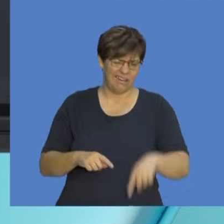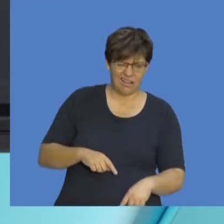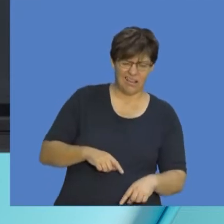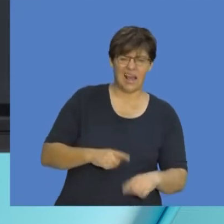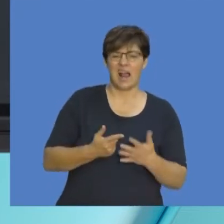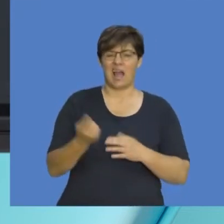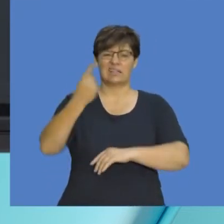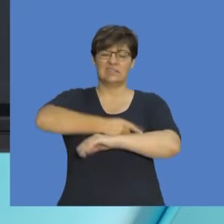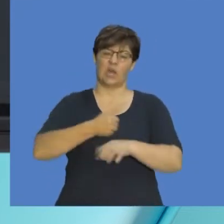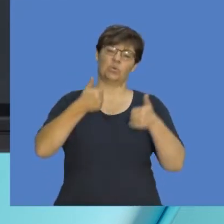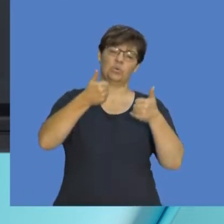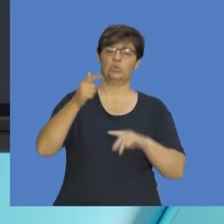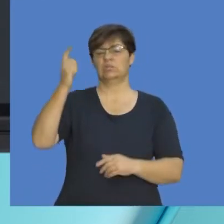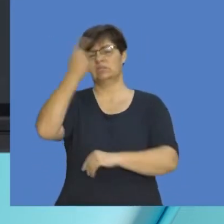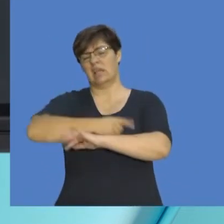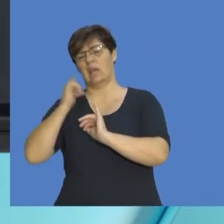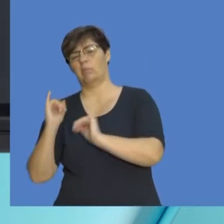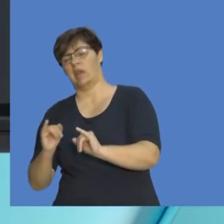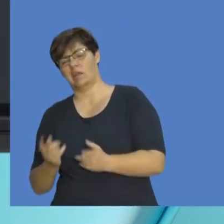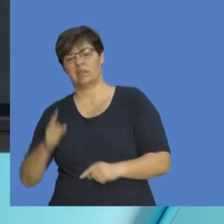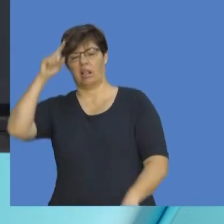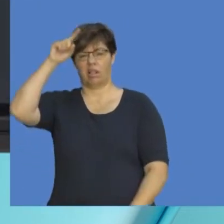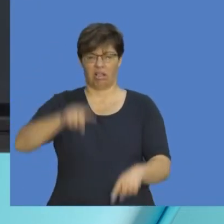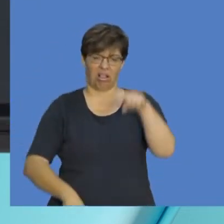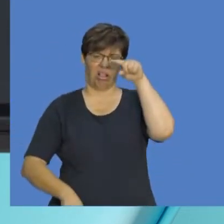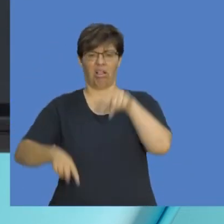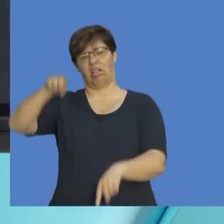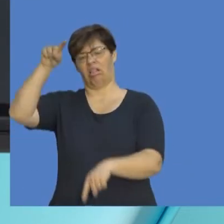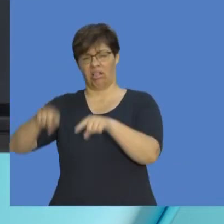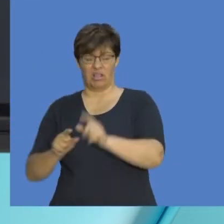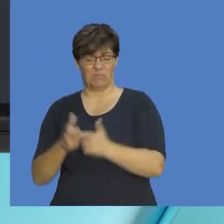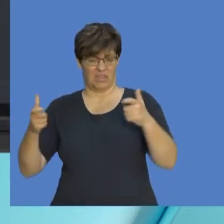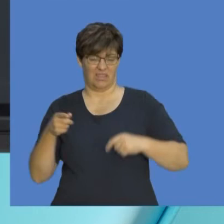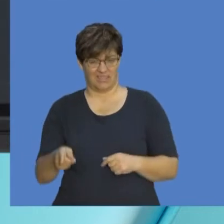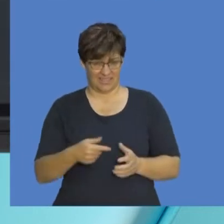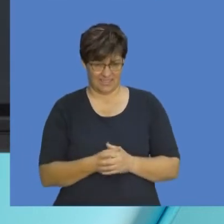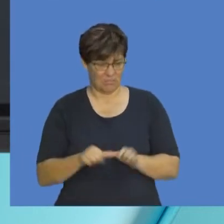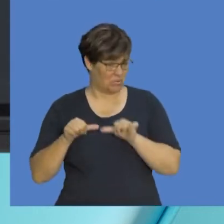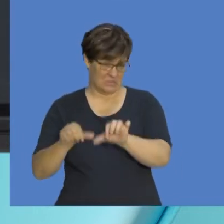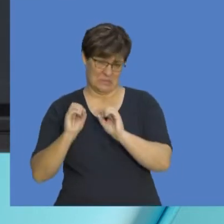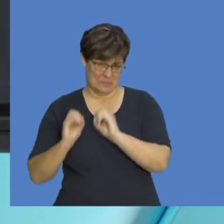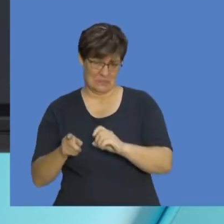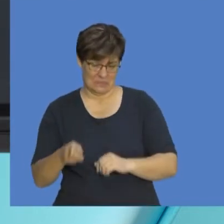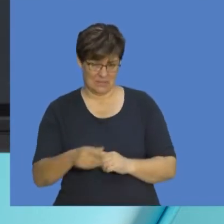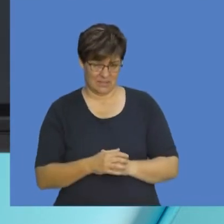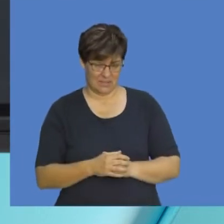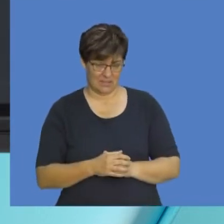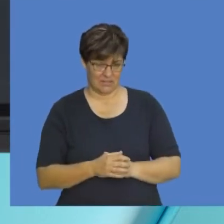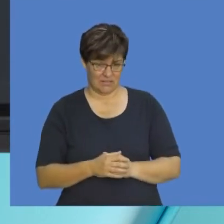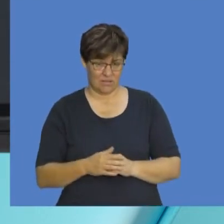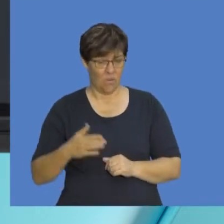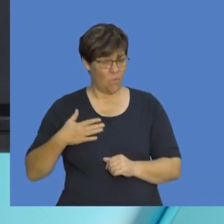not consistent. There's like a huge deviation per day in how many cars he sells.